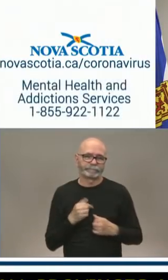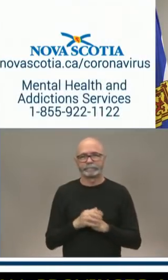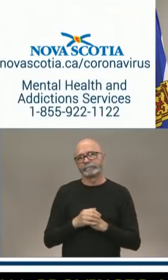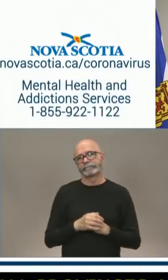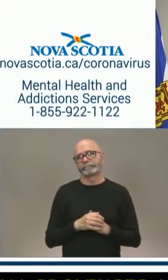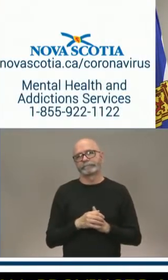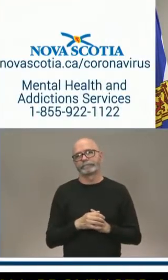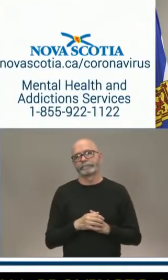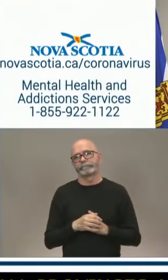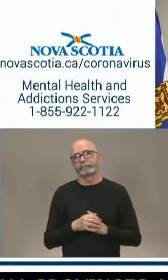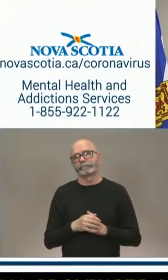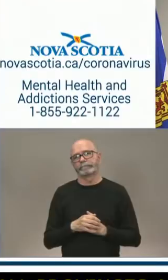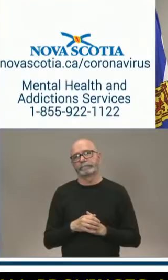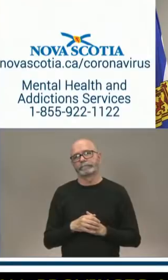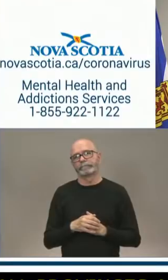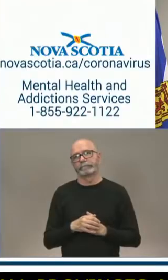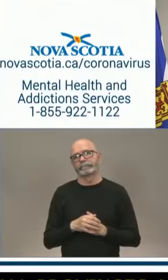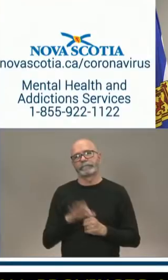The Breeze.